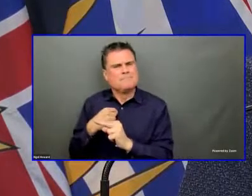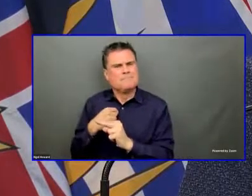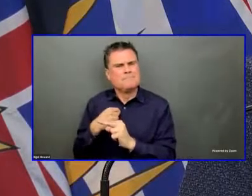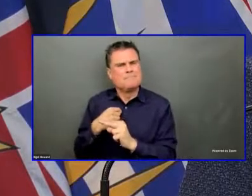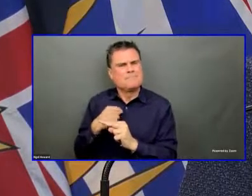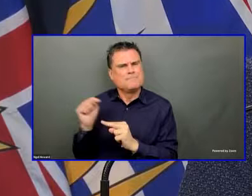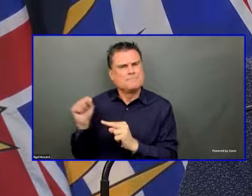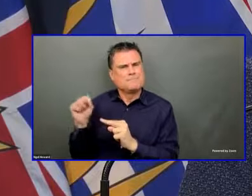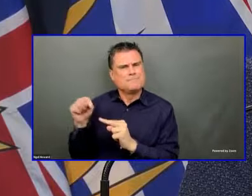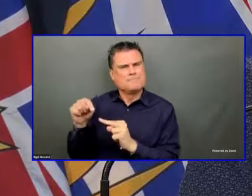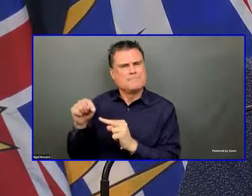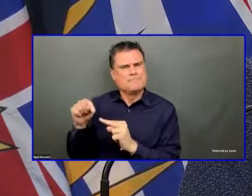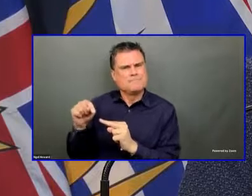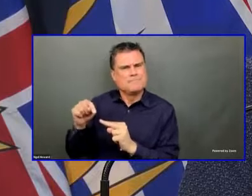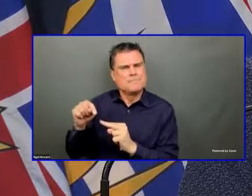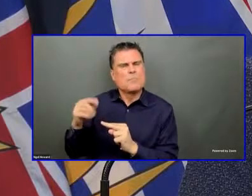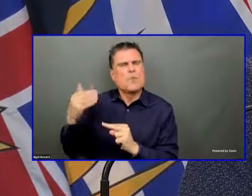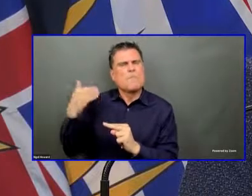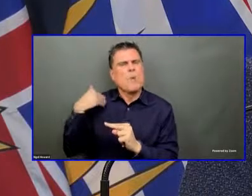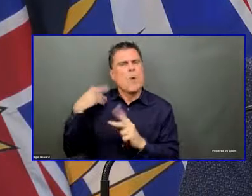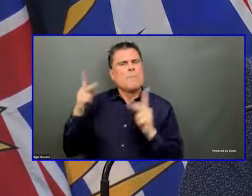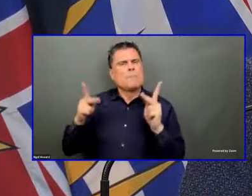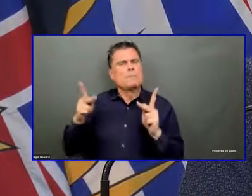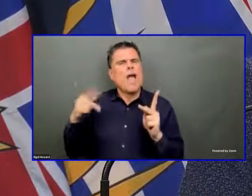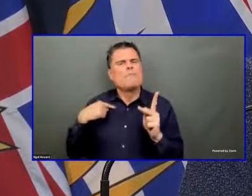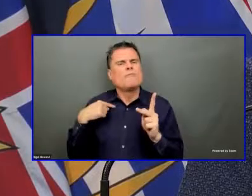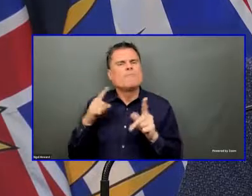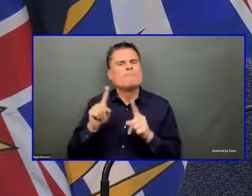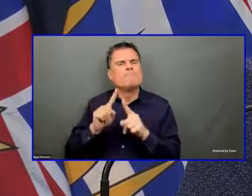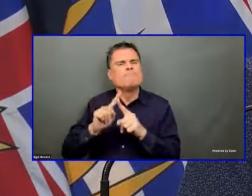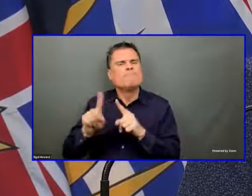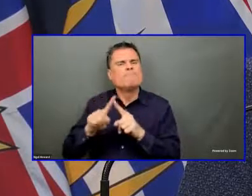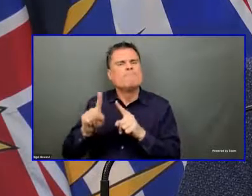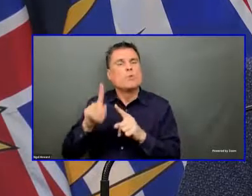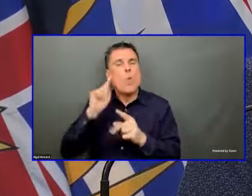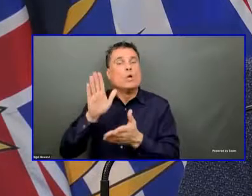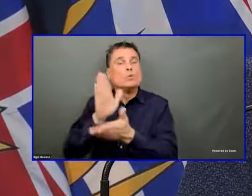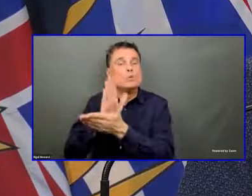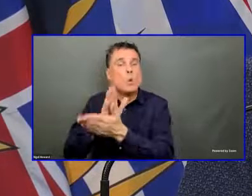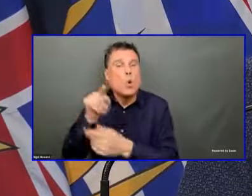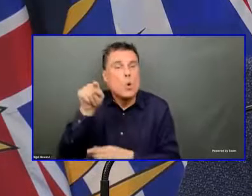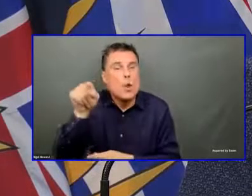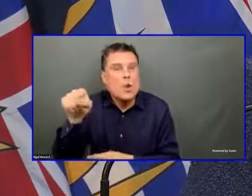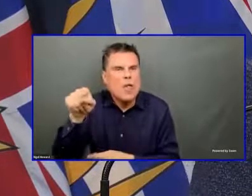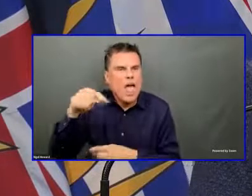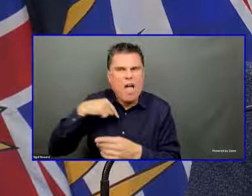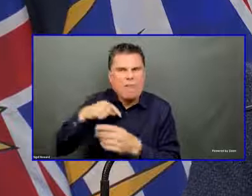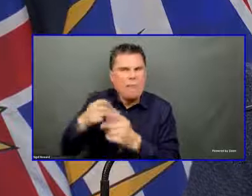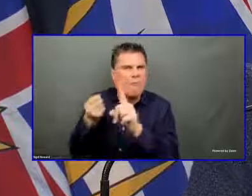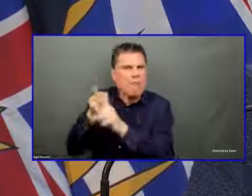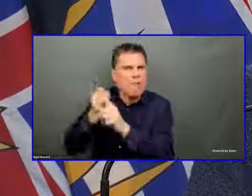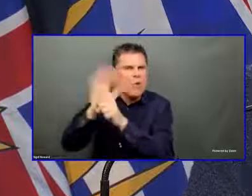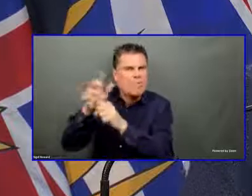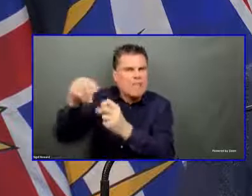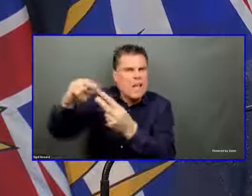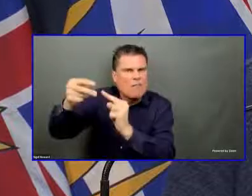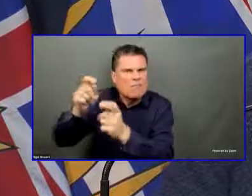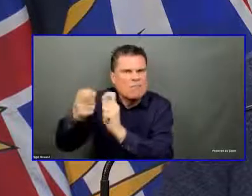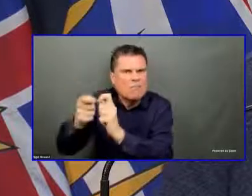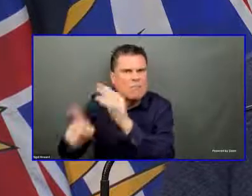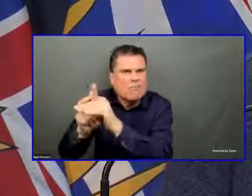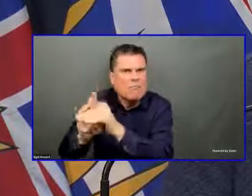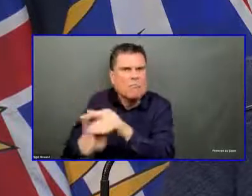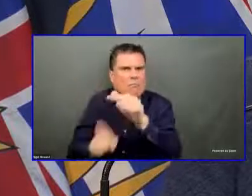of what variants were in schools and what schools were affected. I'm wondering why that isn't happening anymore, and will that happen again? Yeah, so what we